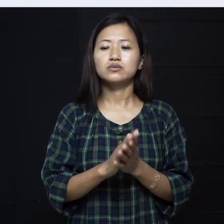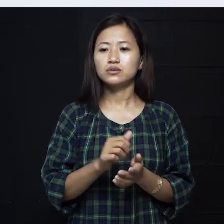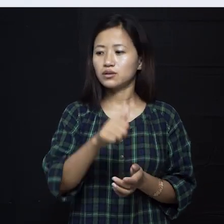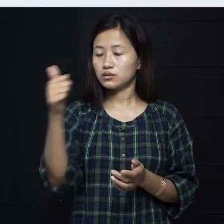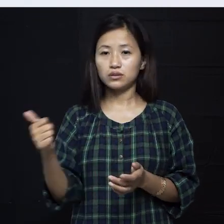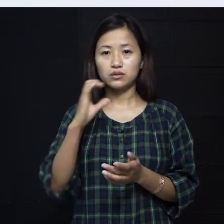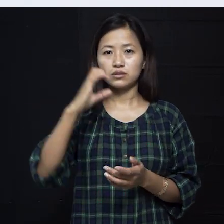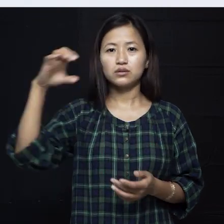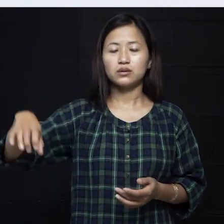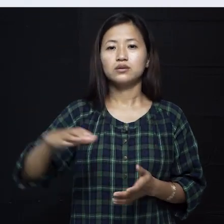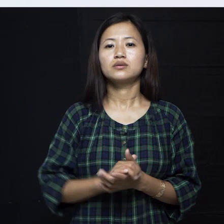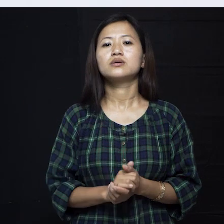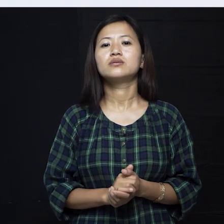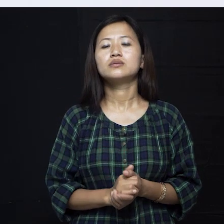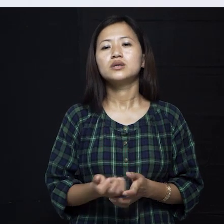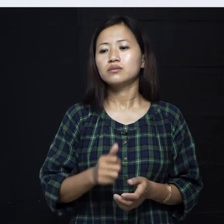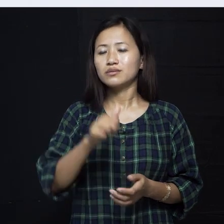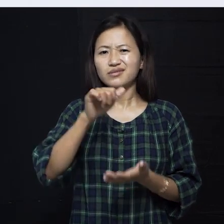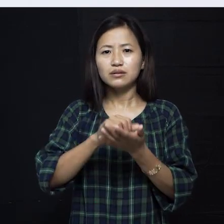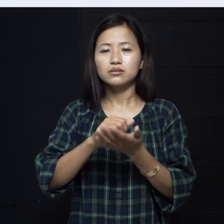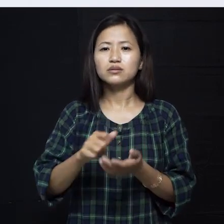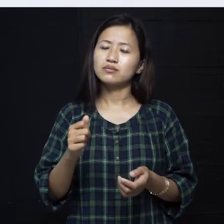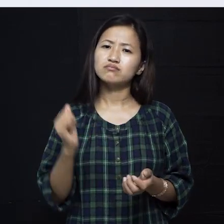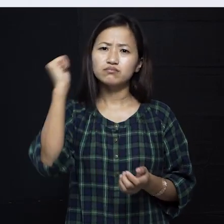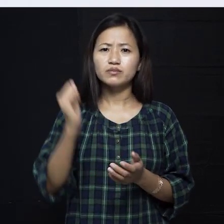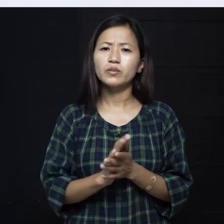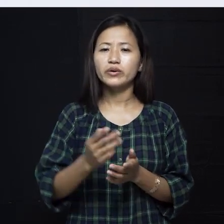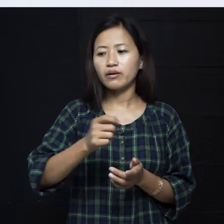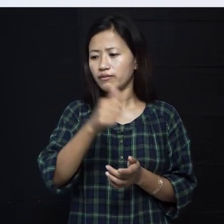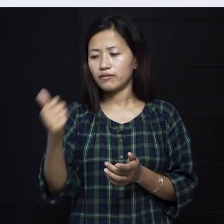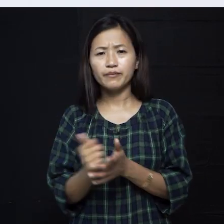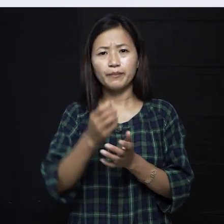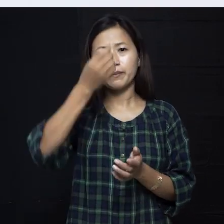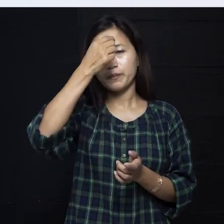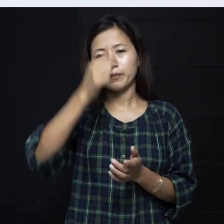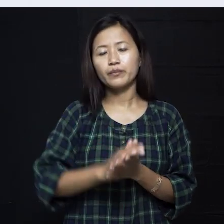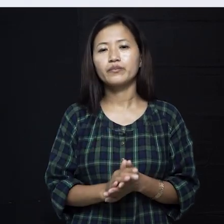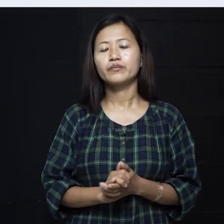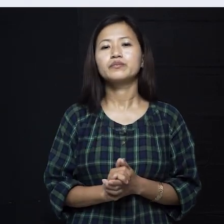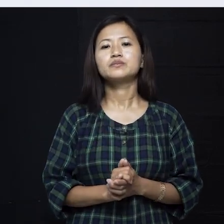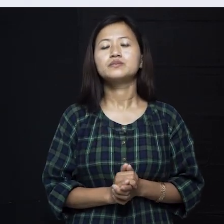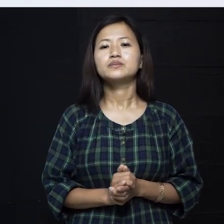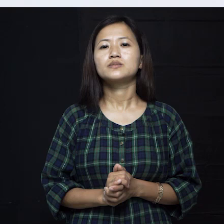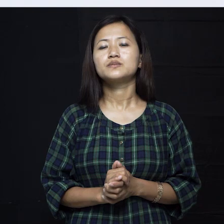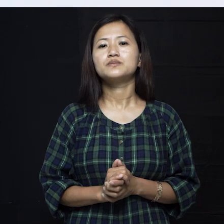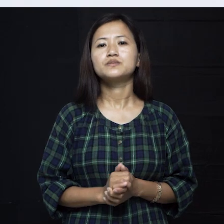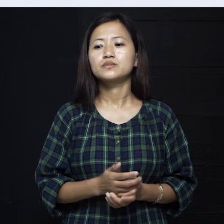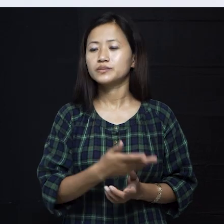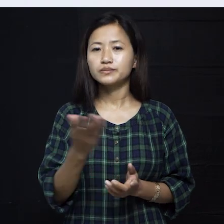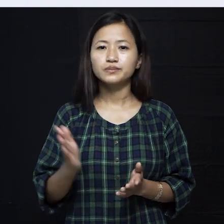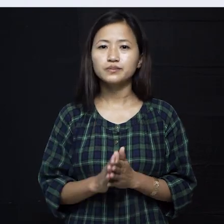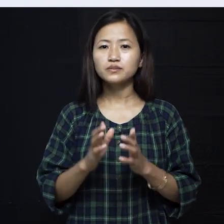that is also another problem. Okay, another disadvantages of pipeline. Okay, then there is